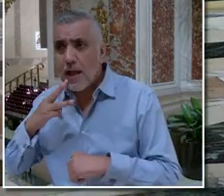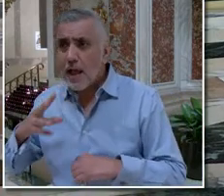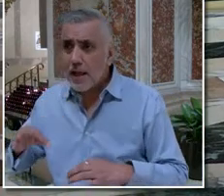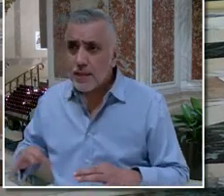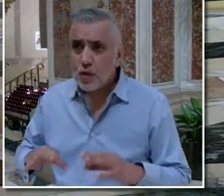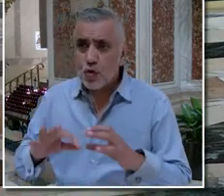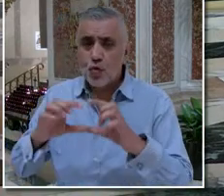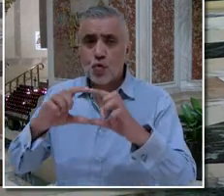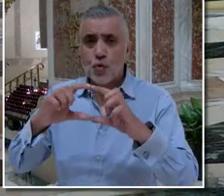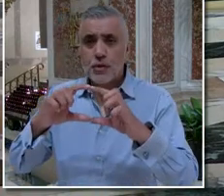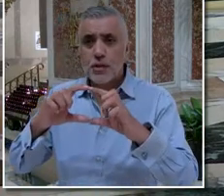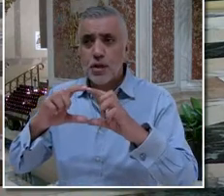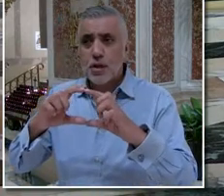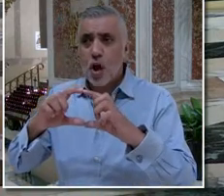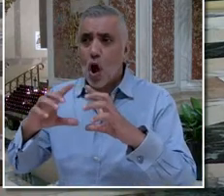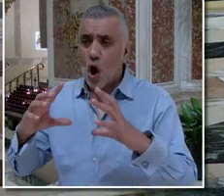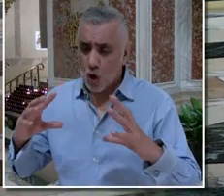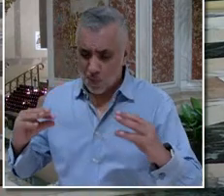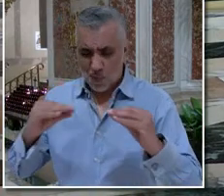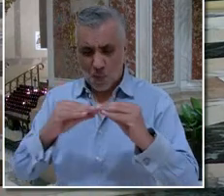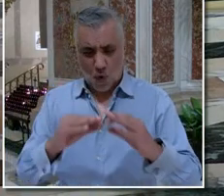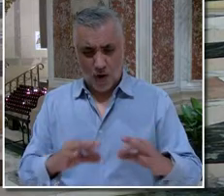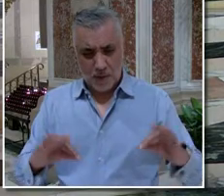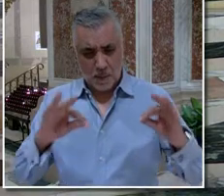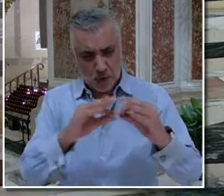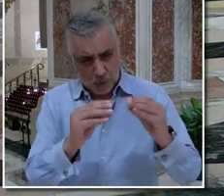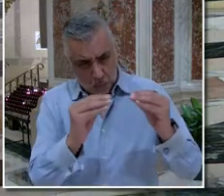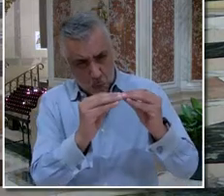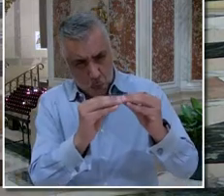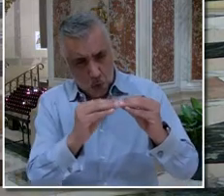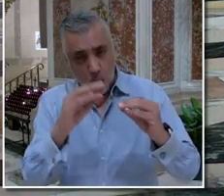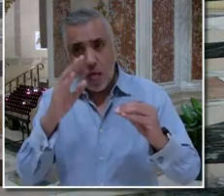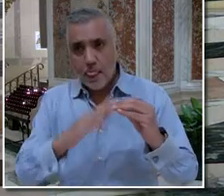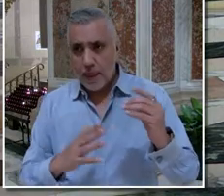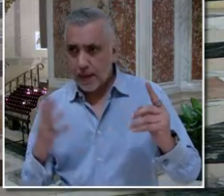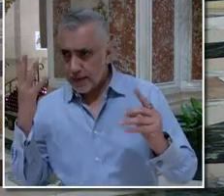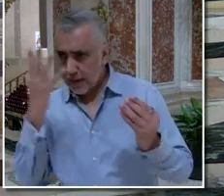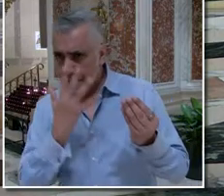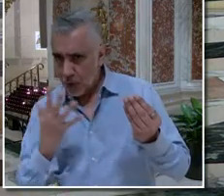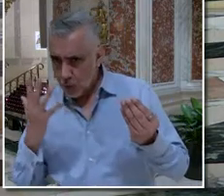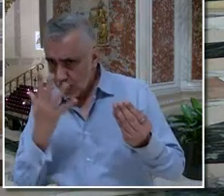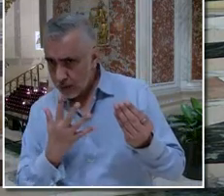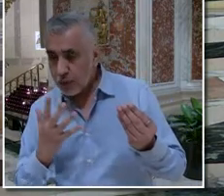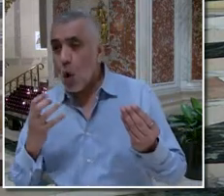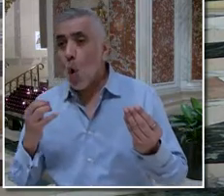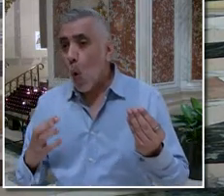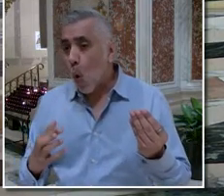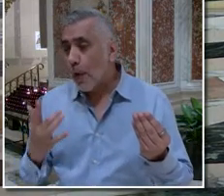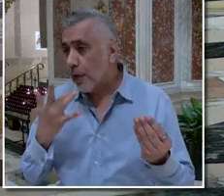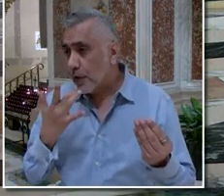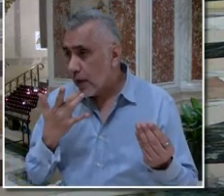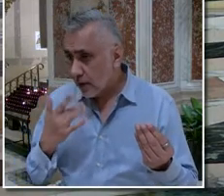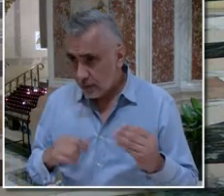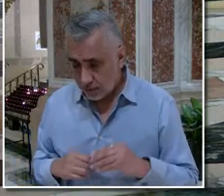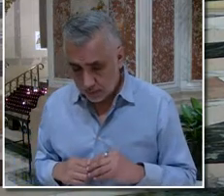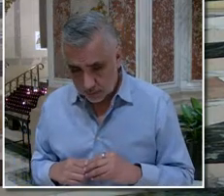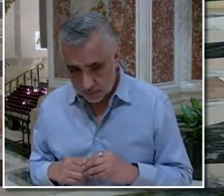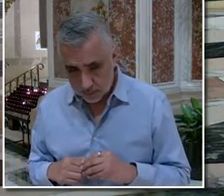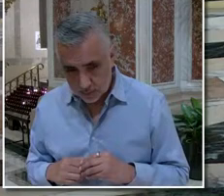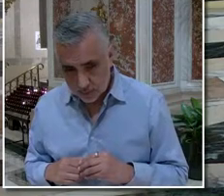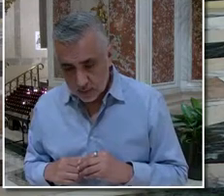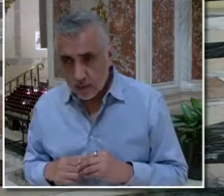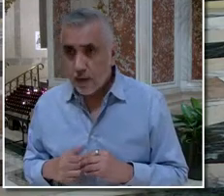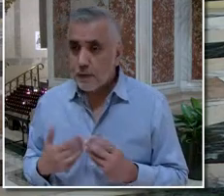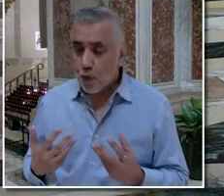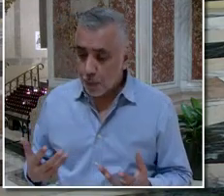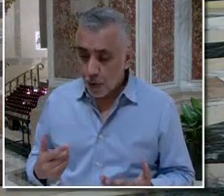Eucharist are so much more important than their appearance or their taste.